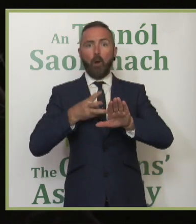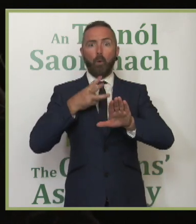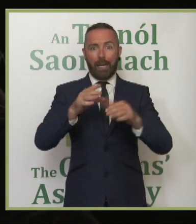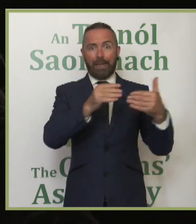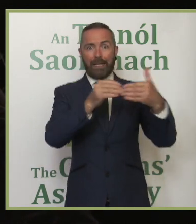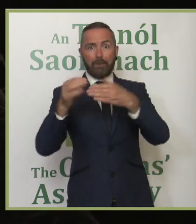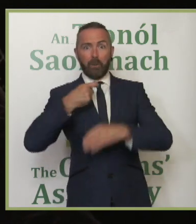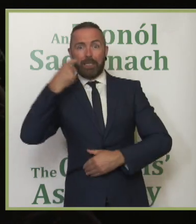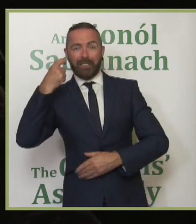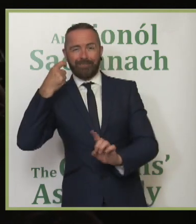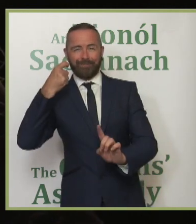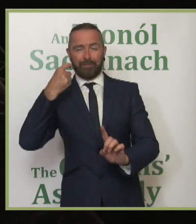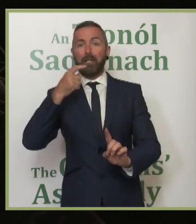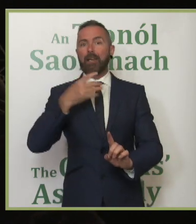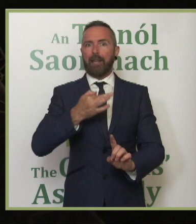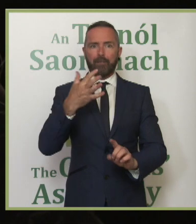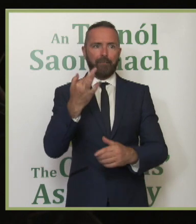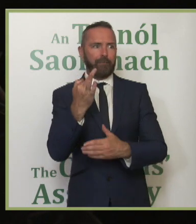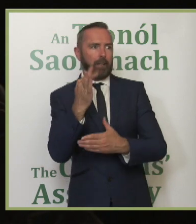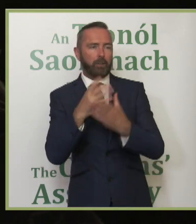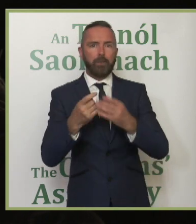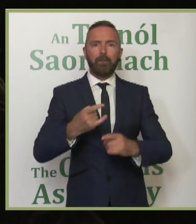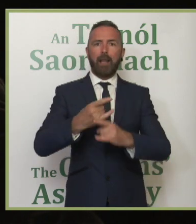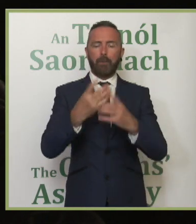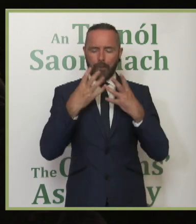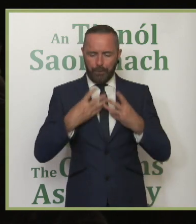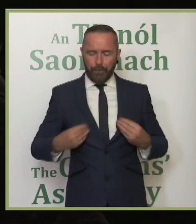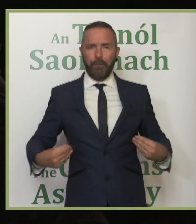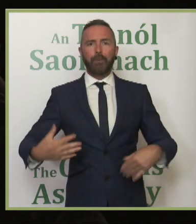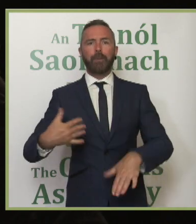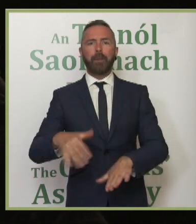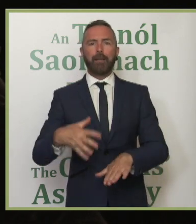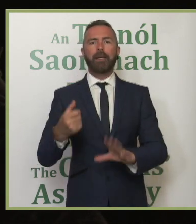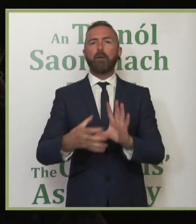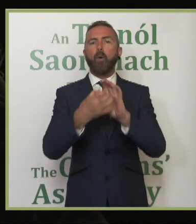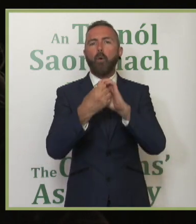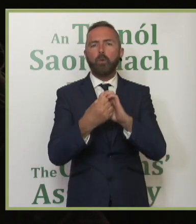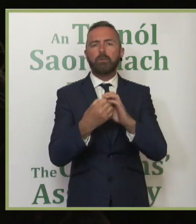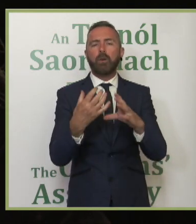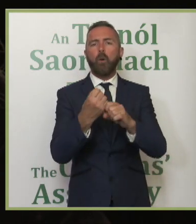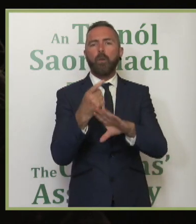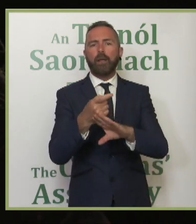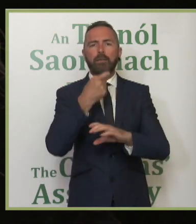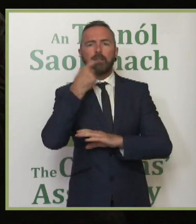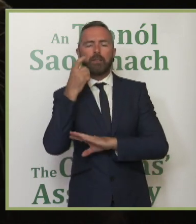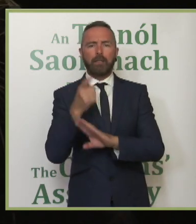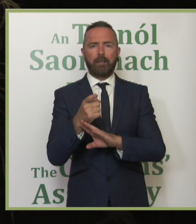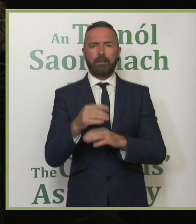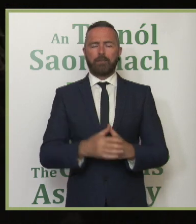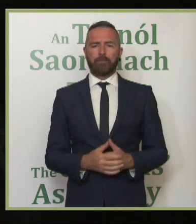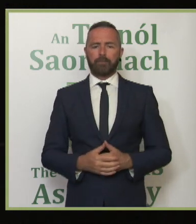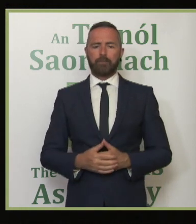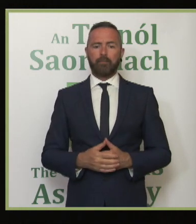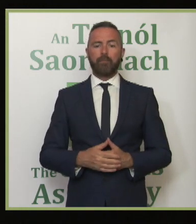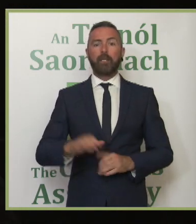something that will numb that pain, they'll hold on to that for a while. what does science tell us absolutely